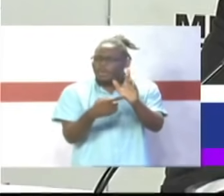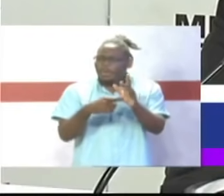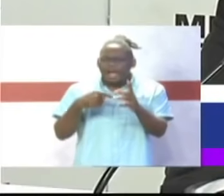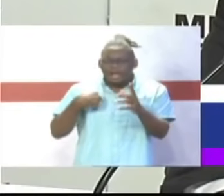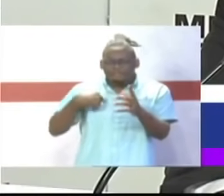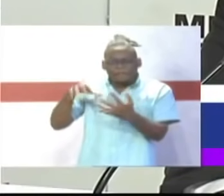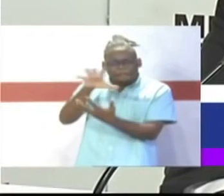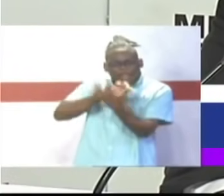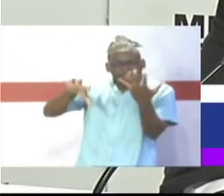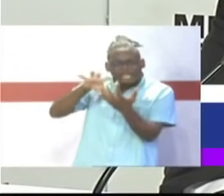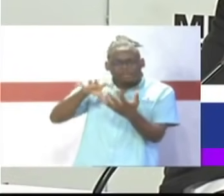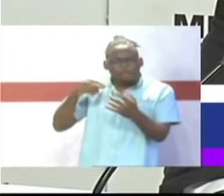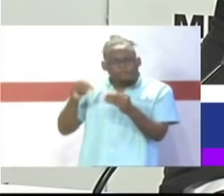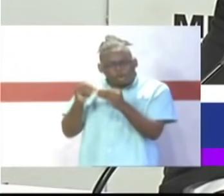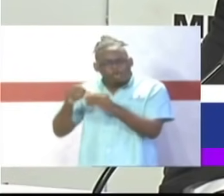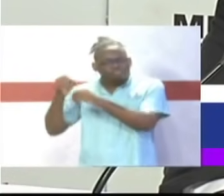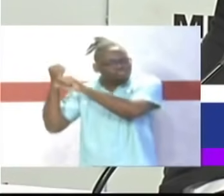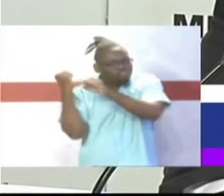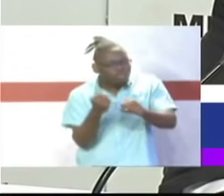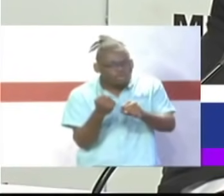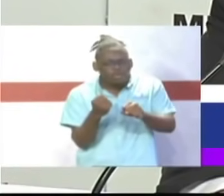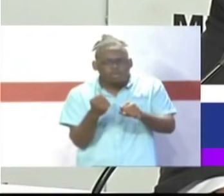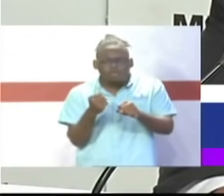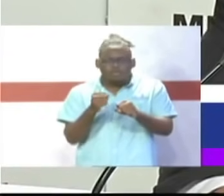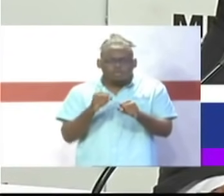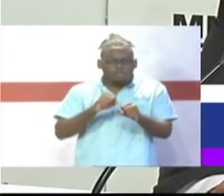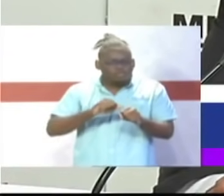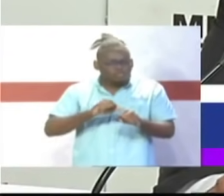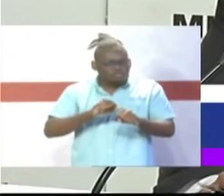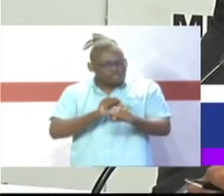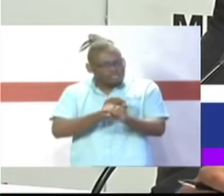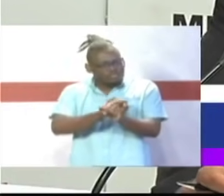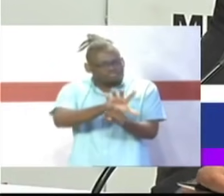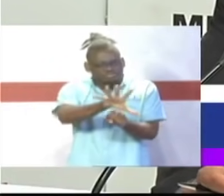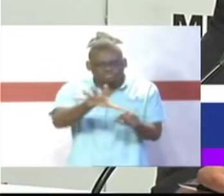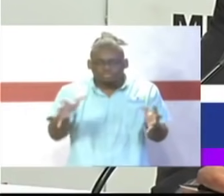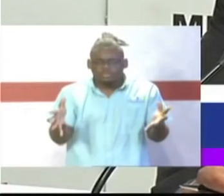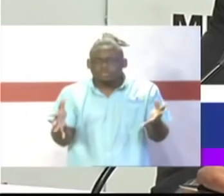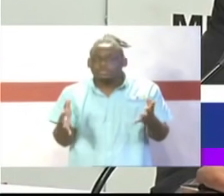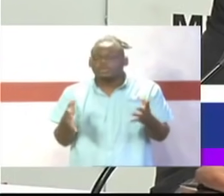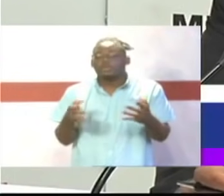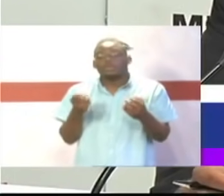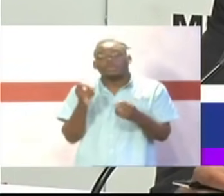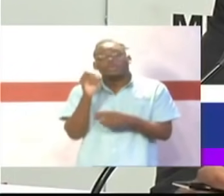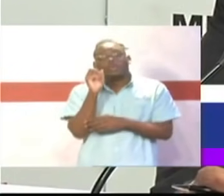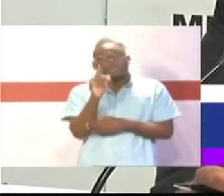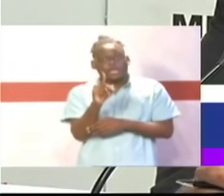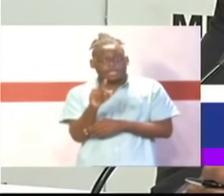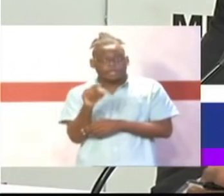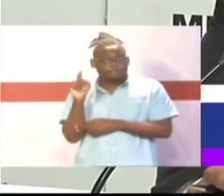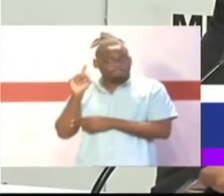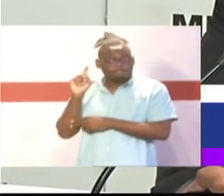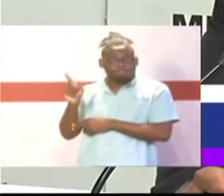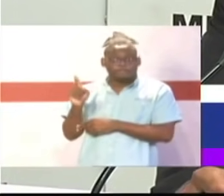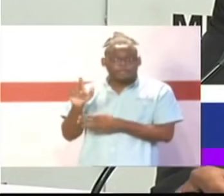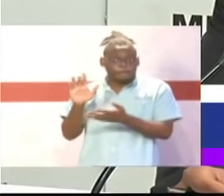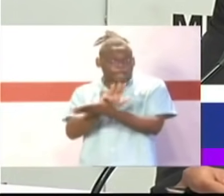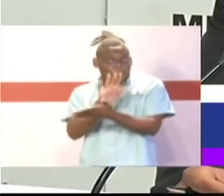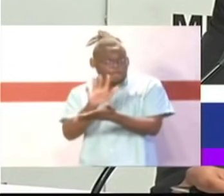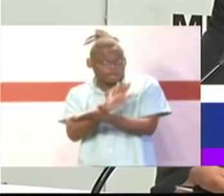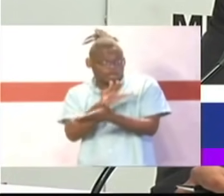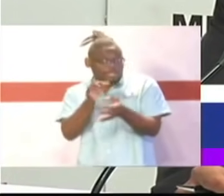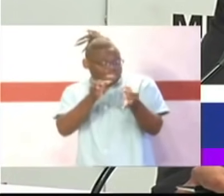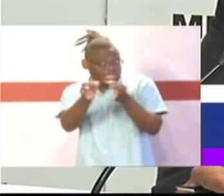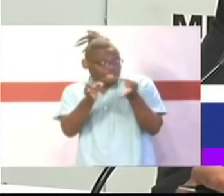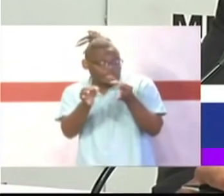Okay, so one, the data as it relates to that statement is being looked at, as I said, from SAGE. So there's data